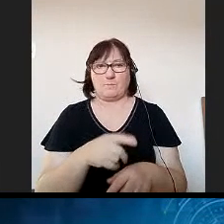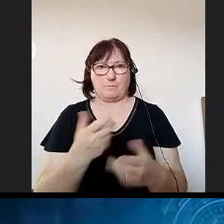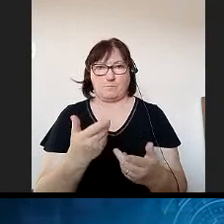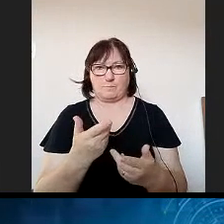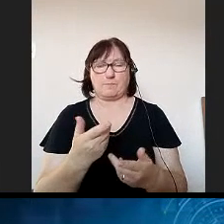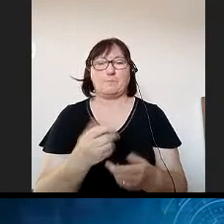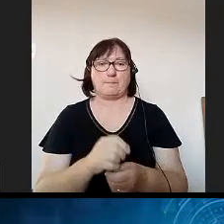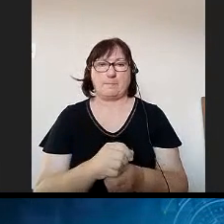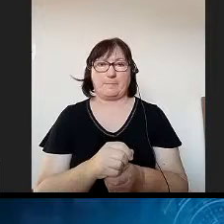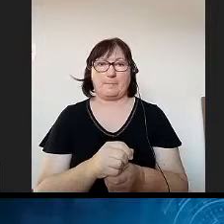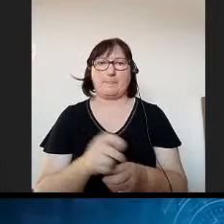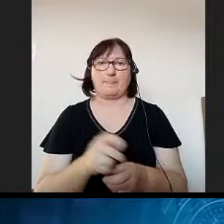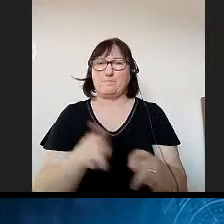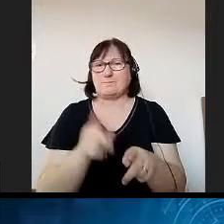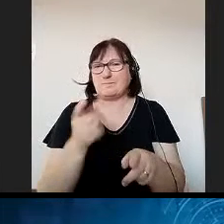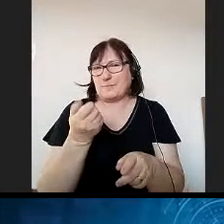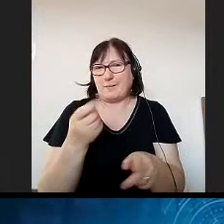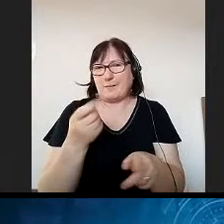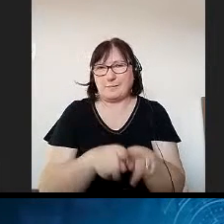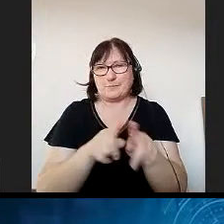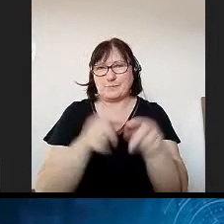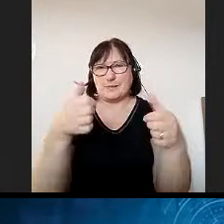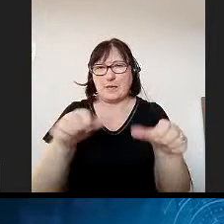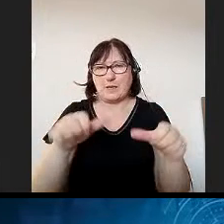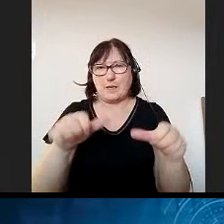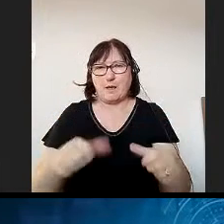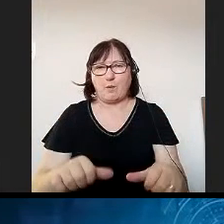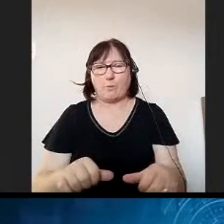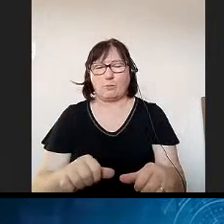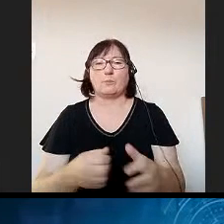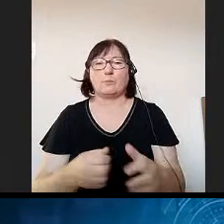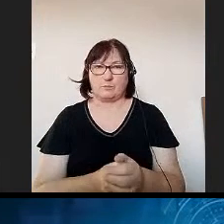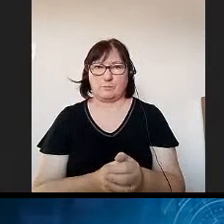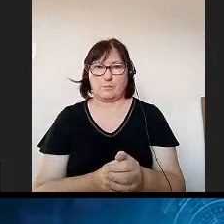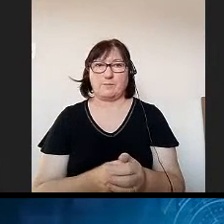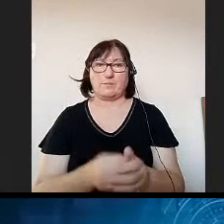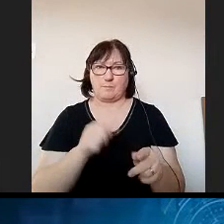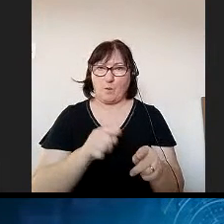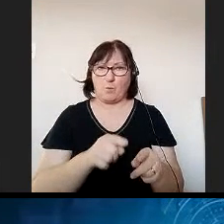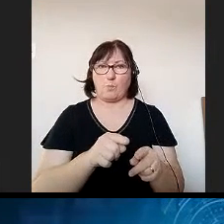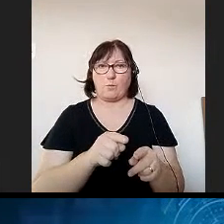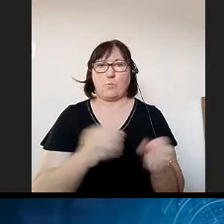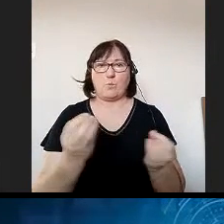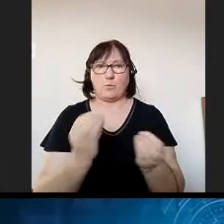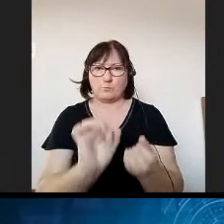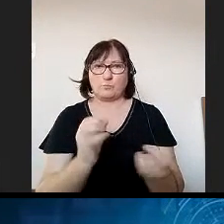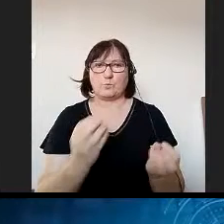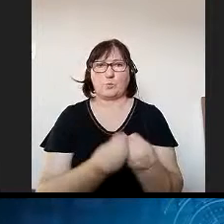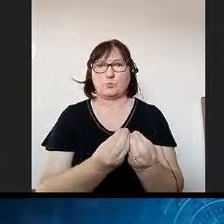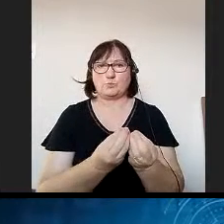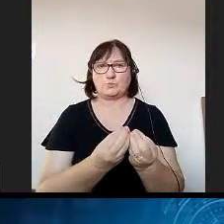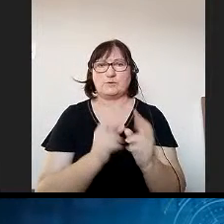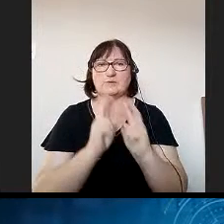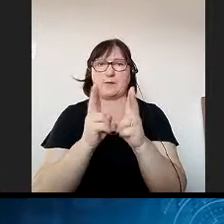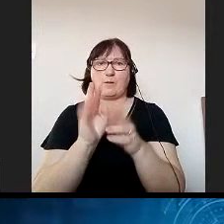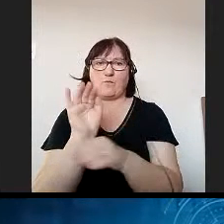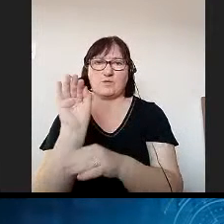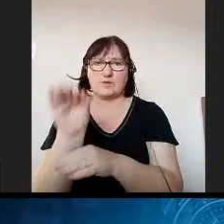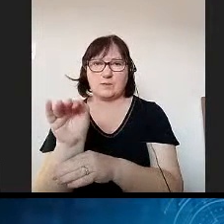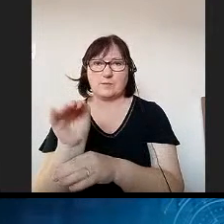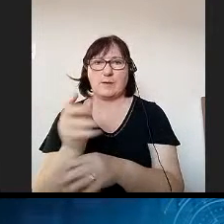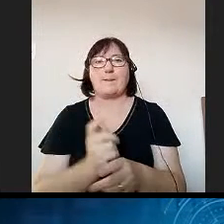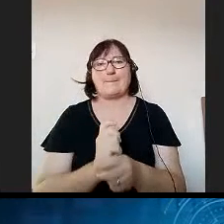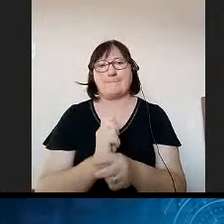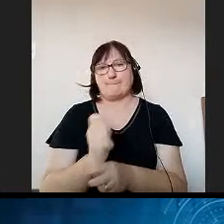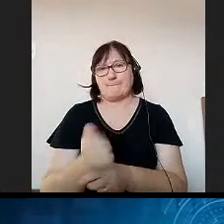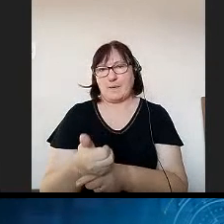account that you have with SARS that you can move goods through and pay at a later stage. Then we also have different types of trade